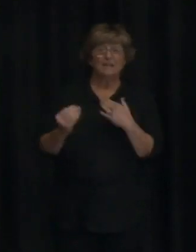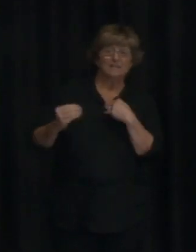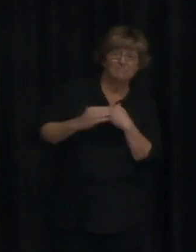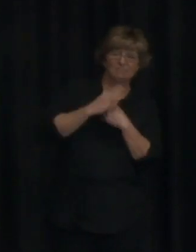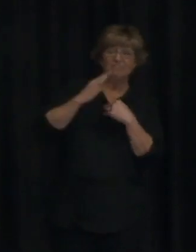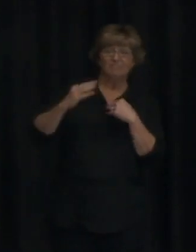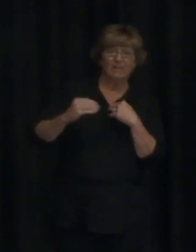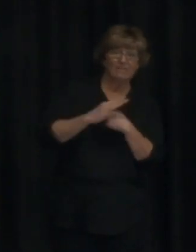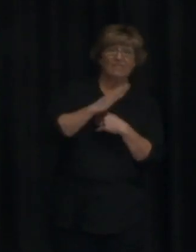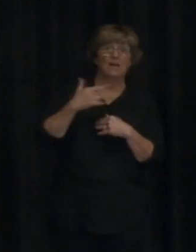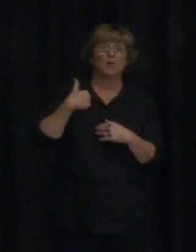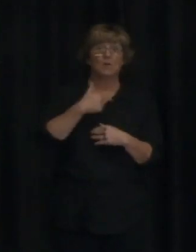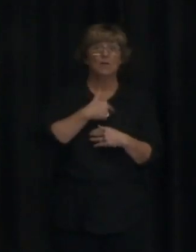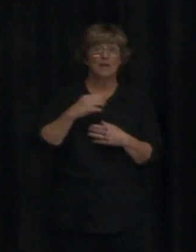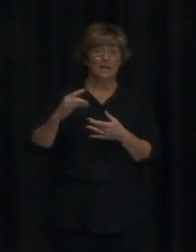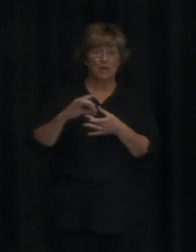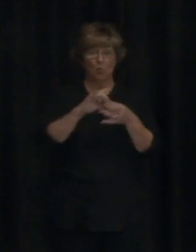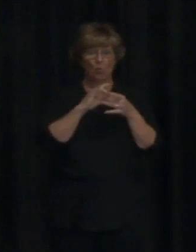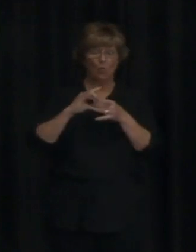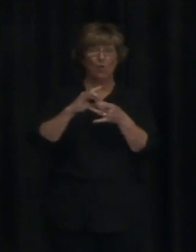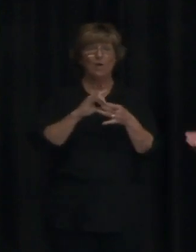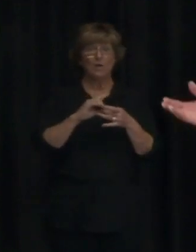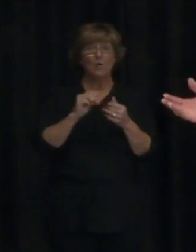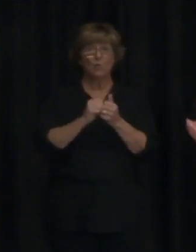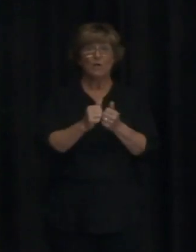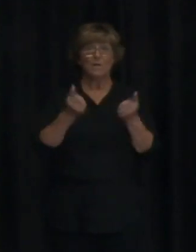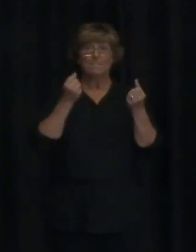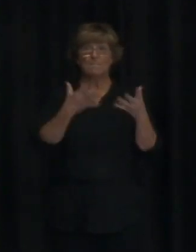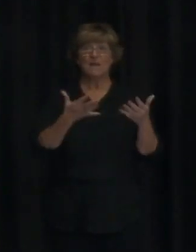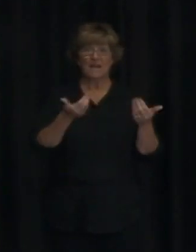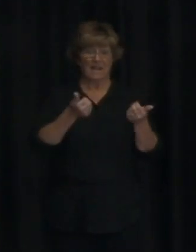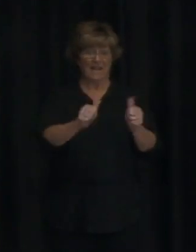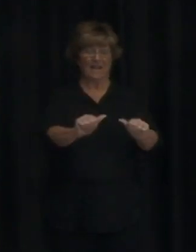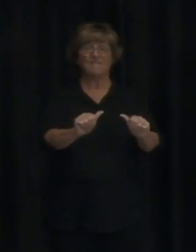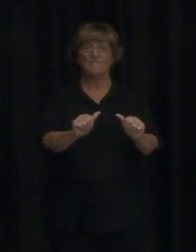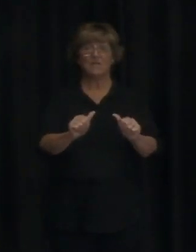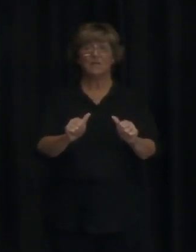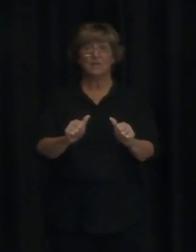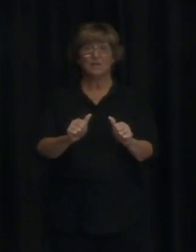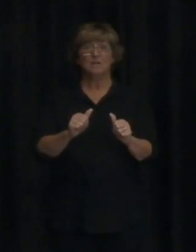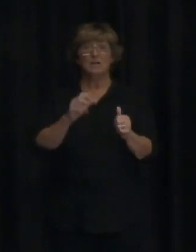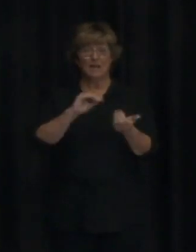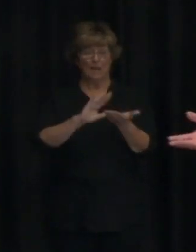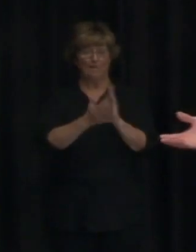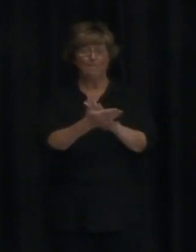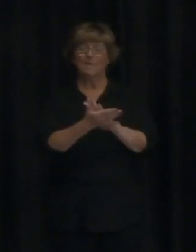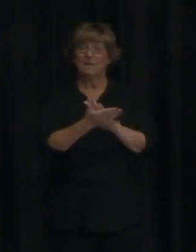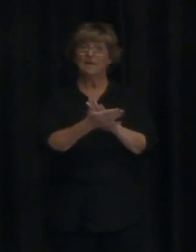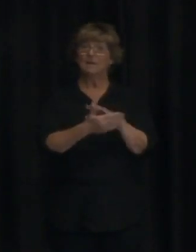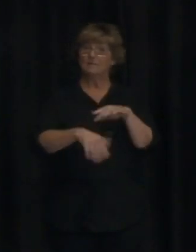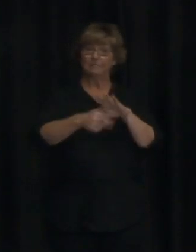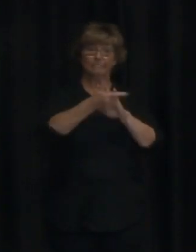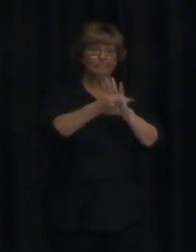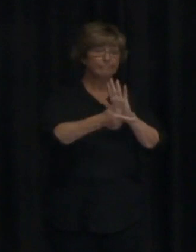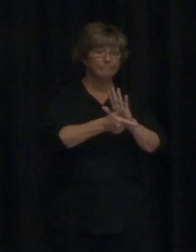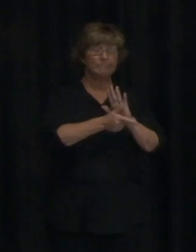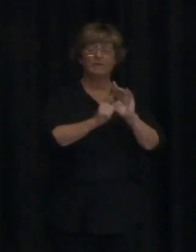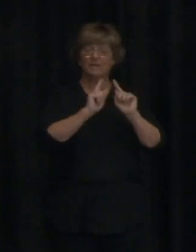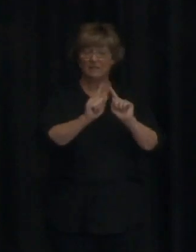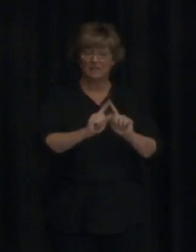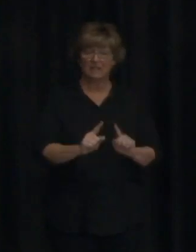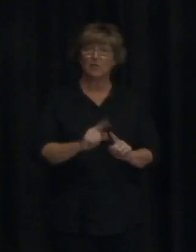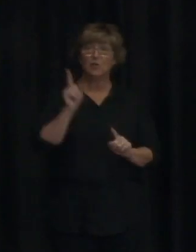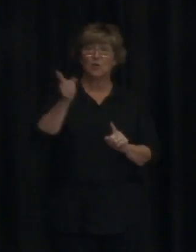us, and coordinating with us on many of those efforts, and certainly codifying some of the prioritizations for teachers in this legislation, which